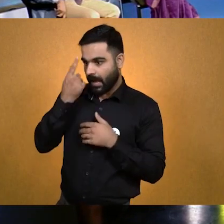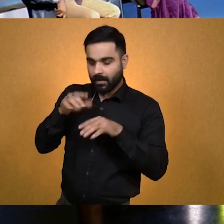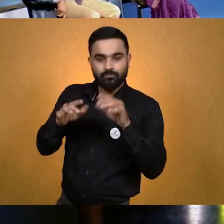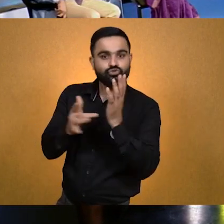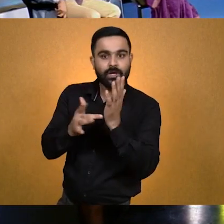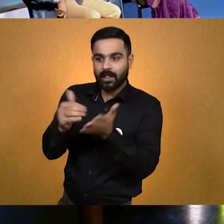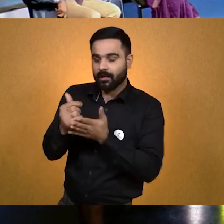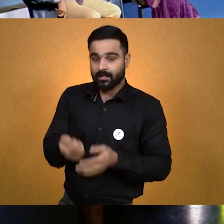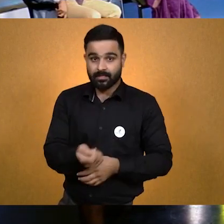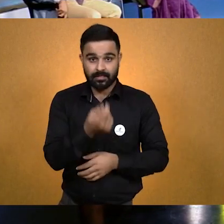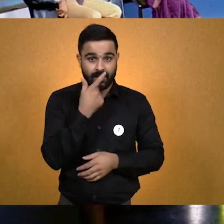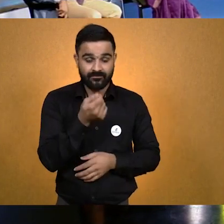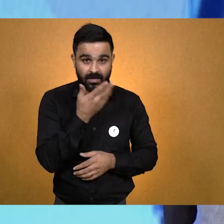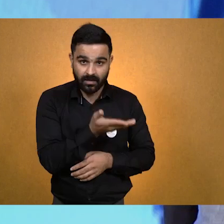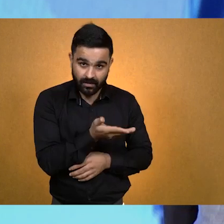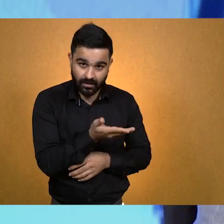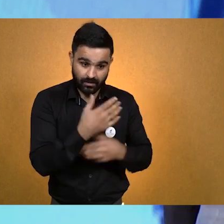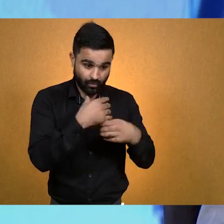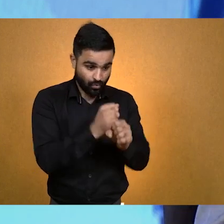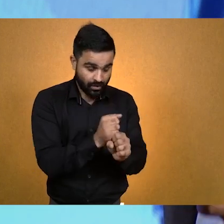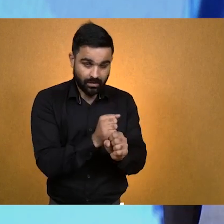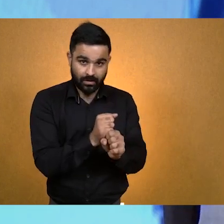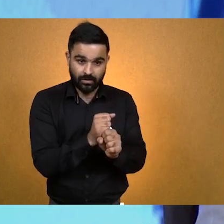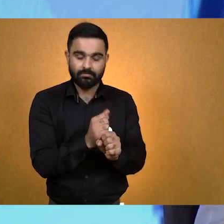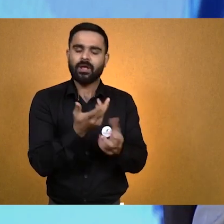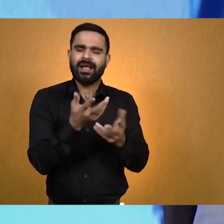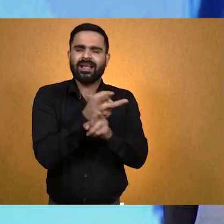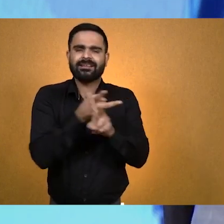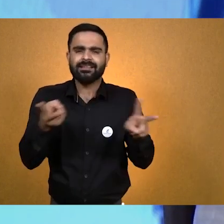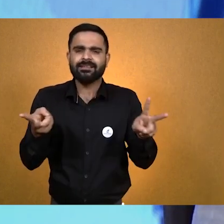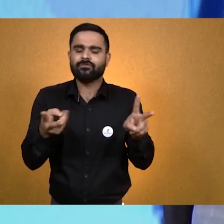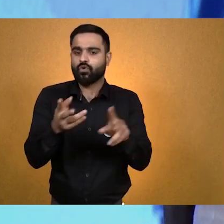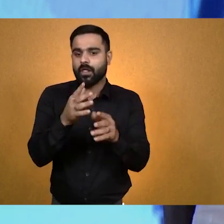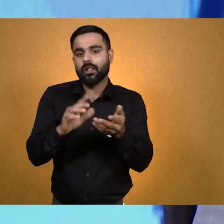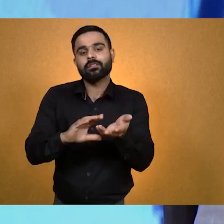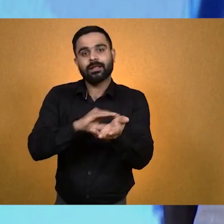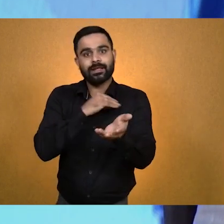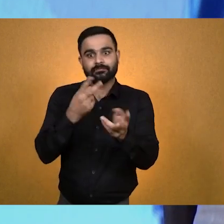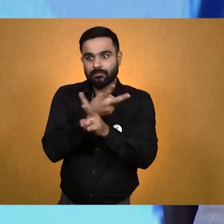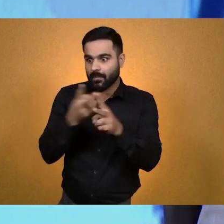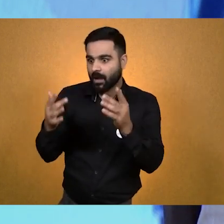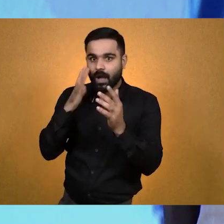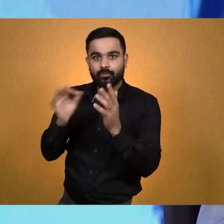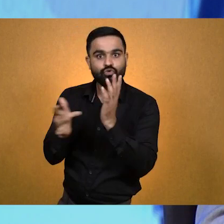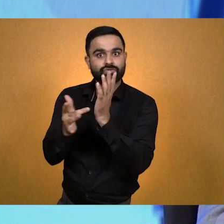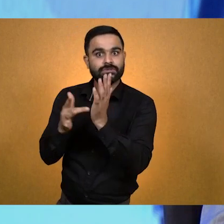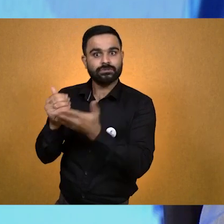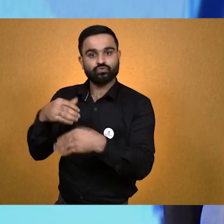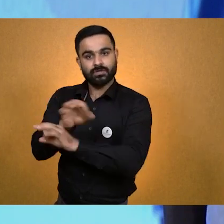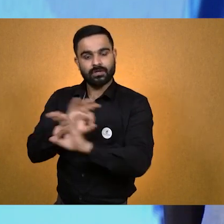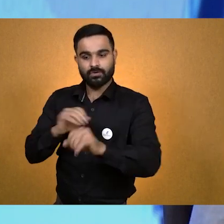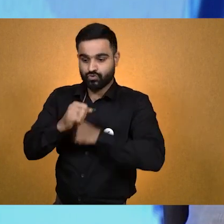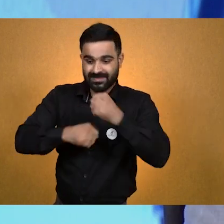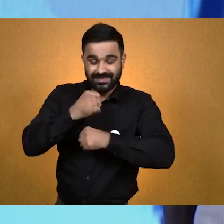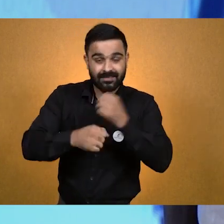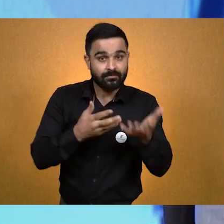the medicines have created like kinesiology. All those things are various important technologies. The